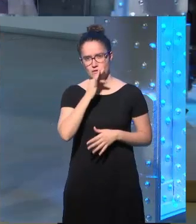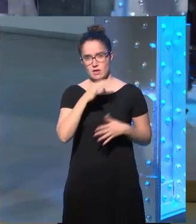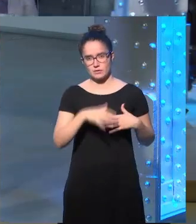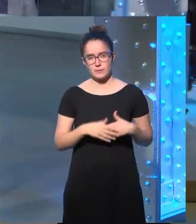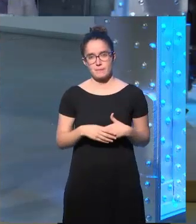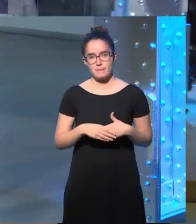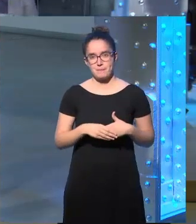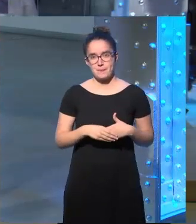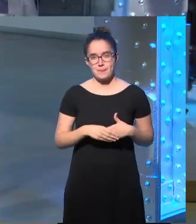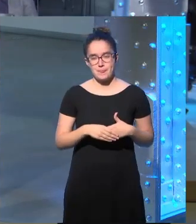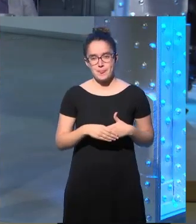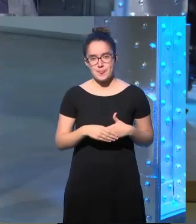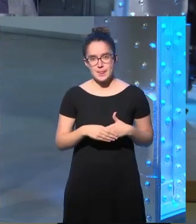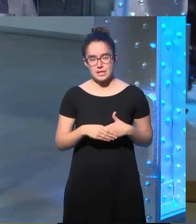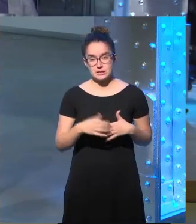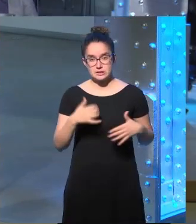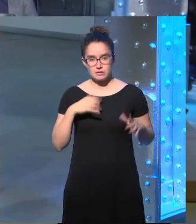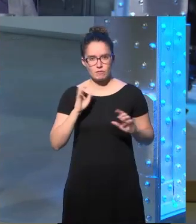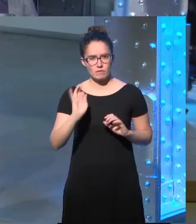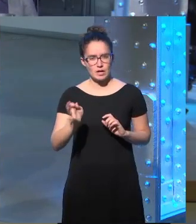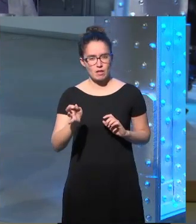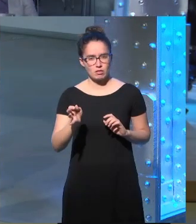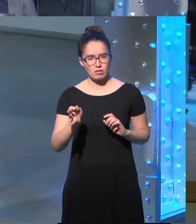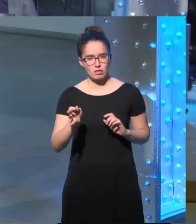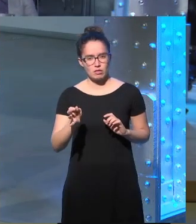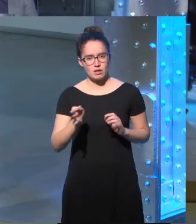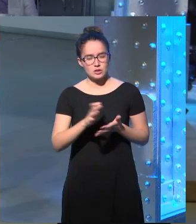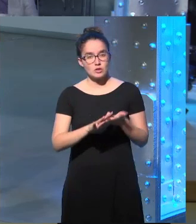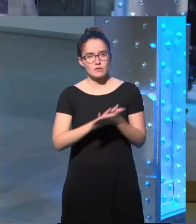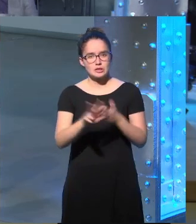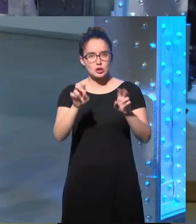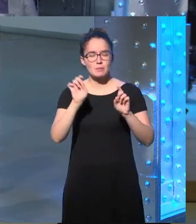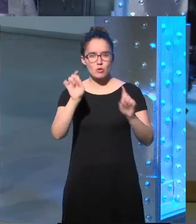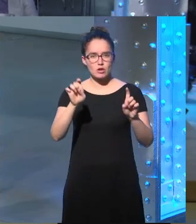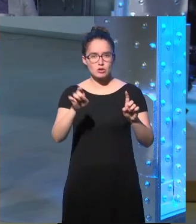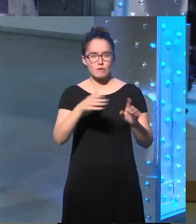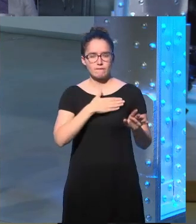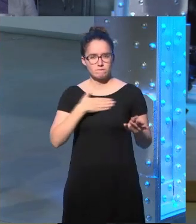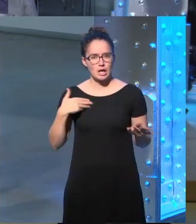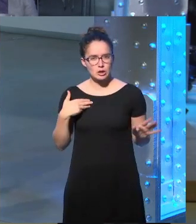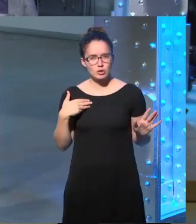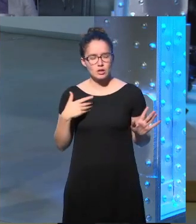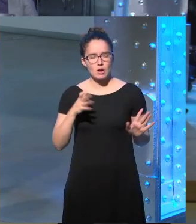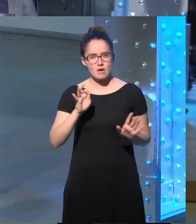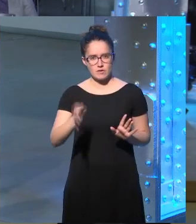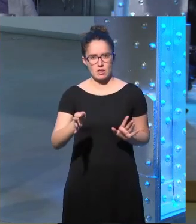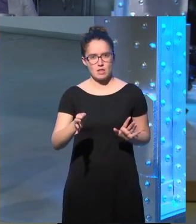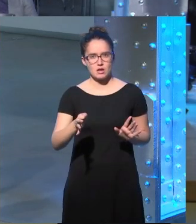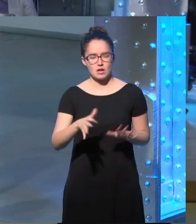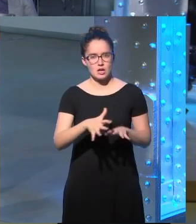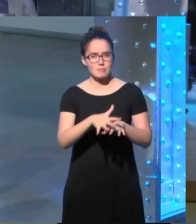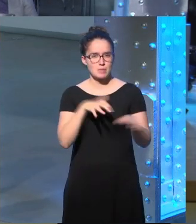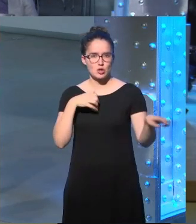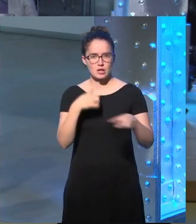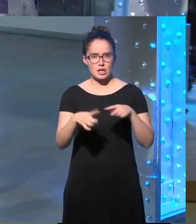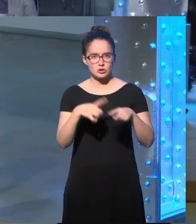sense. Instead, we'll be closing and wrapping it up now. Talking about education, I would also like